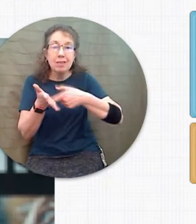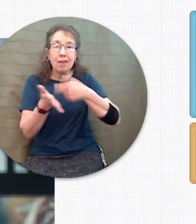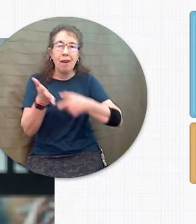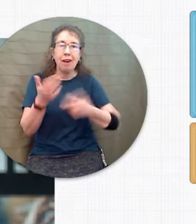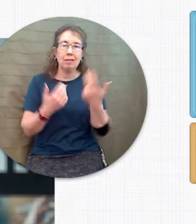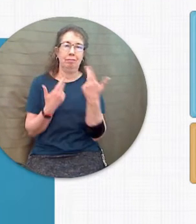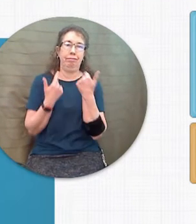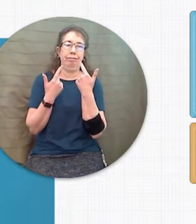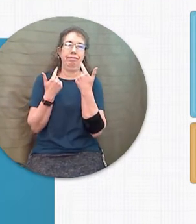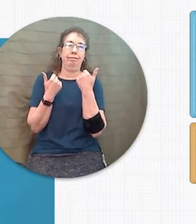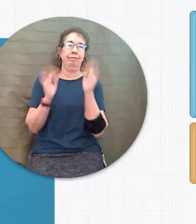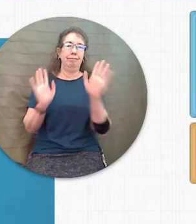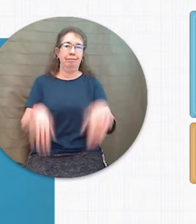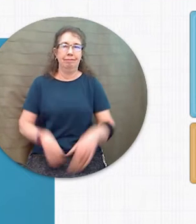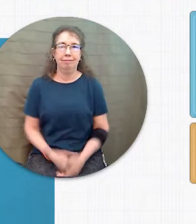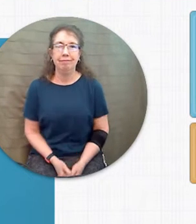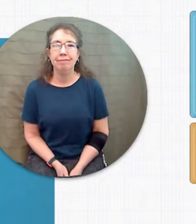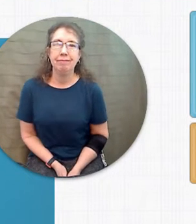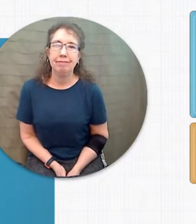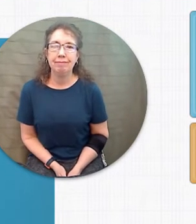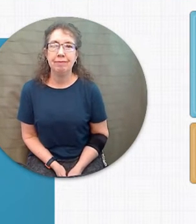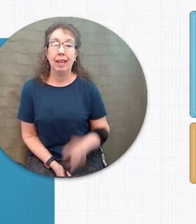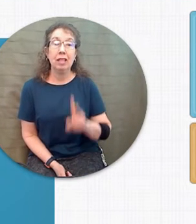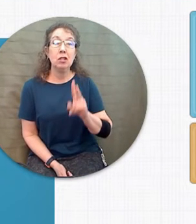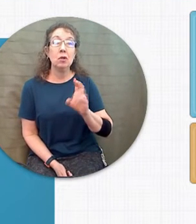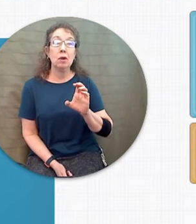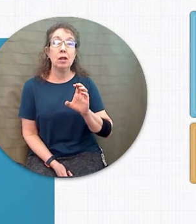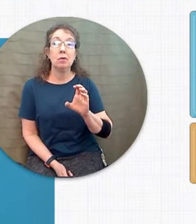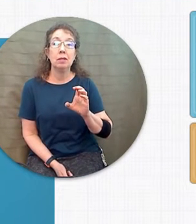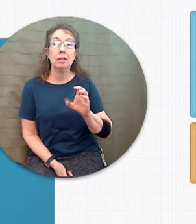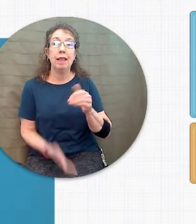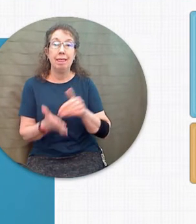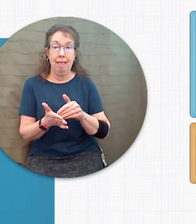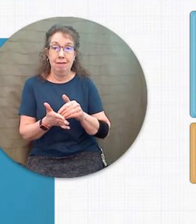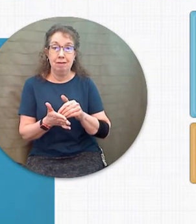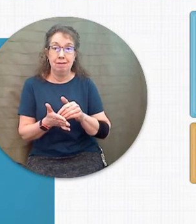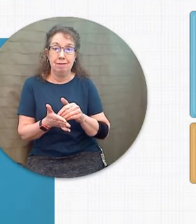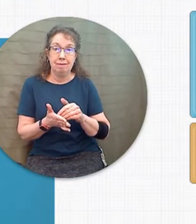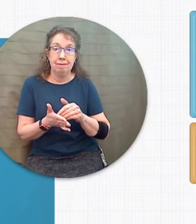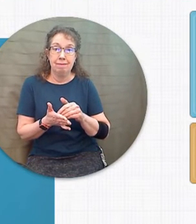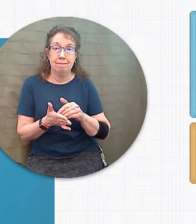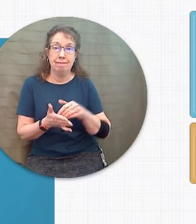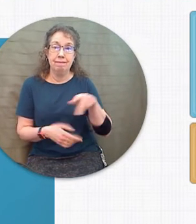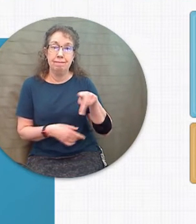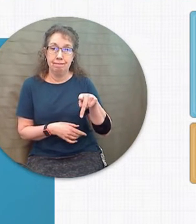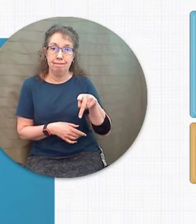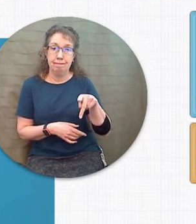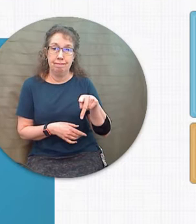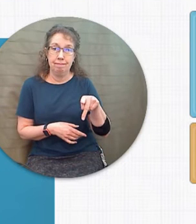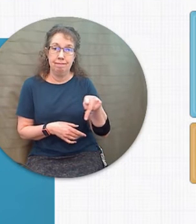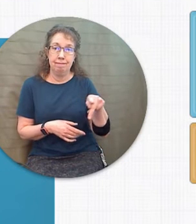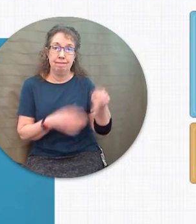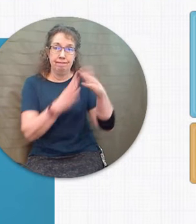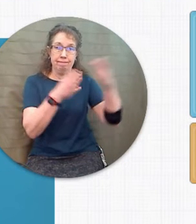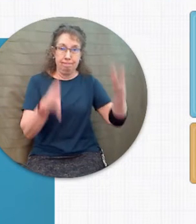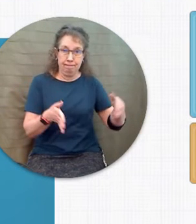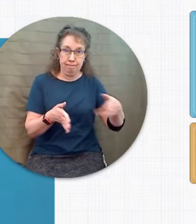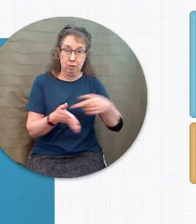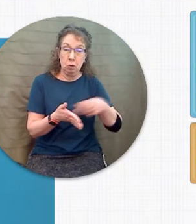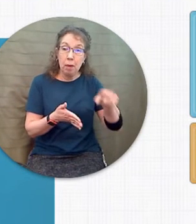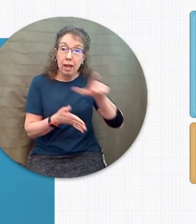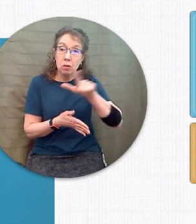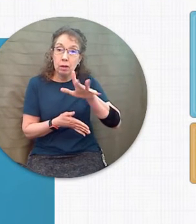Oh dear. Now on this $200,000 property, you are going to pay a 25% down